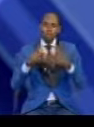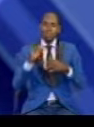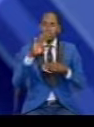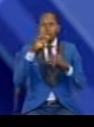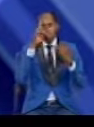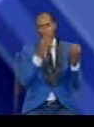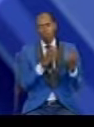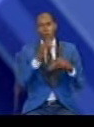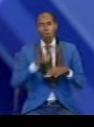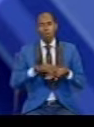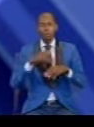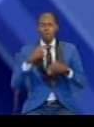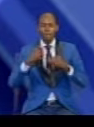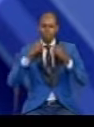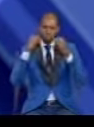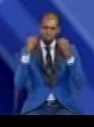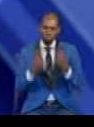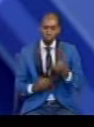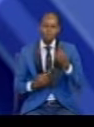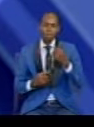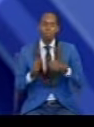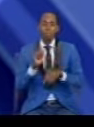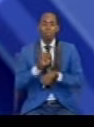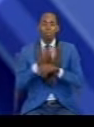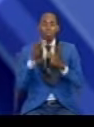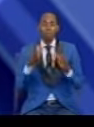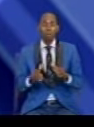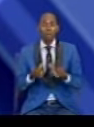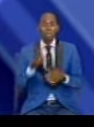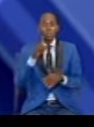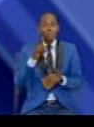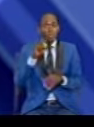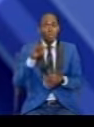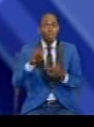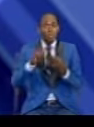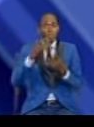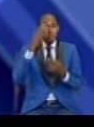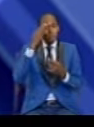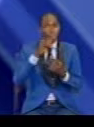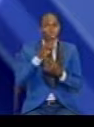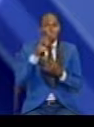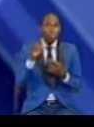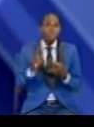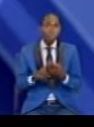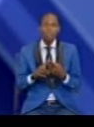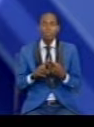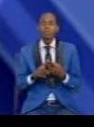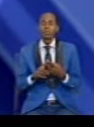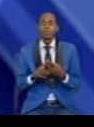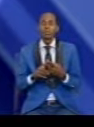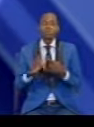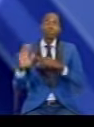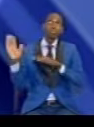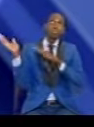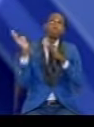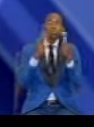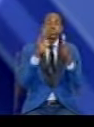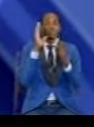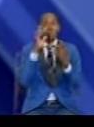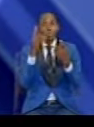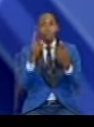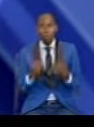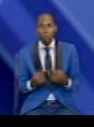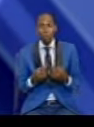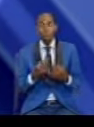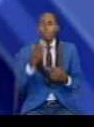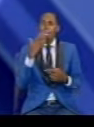And we need to know that wind will come, air will blow, difficulties will come, evil